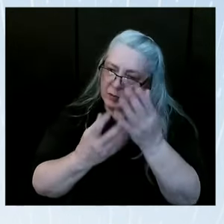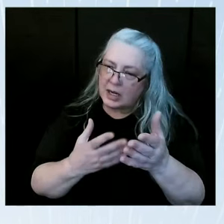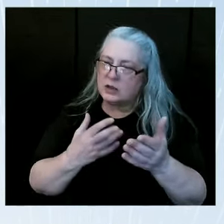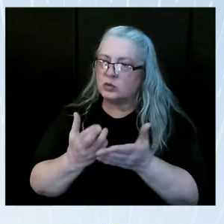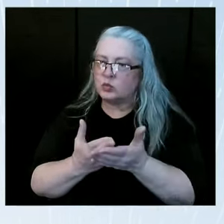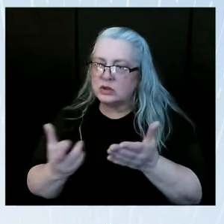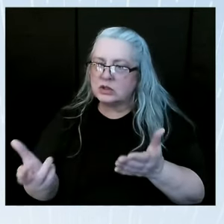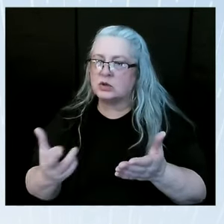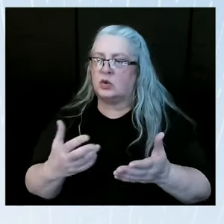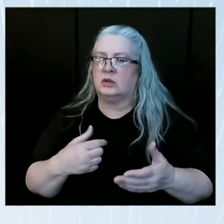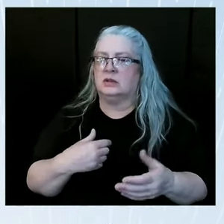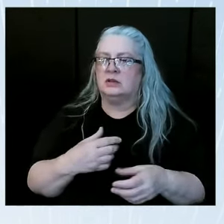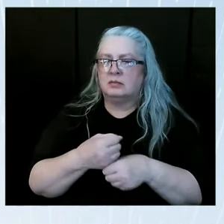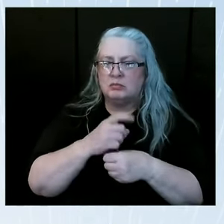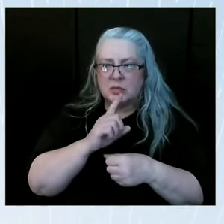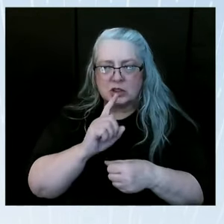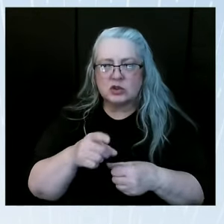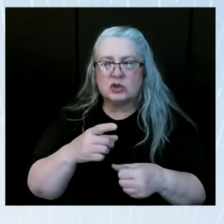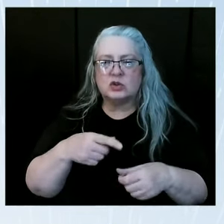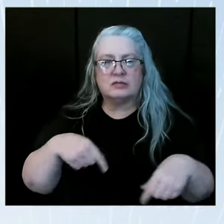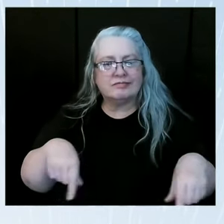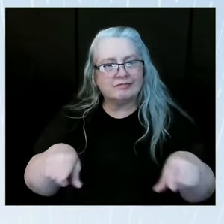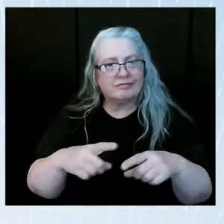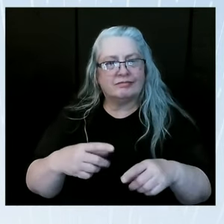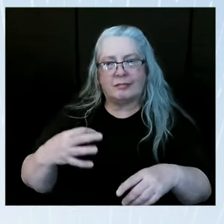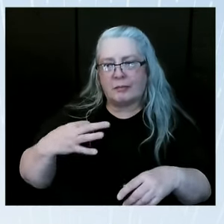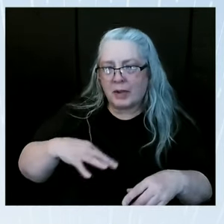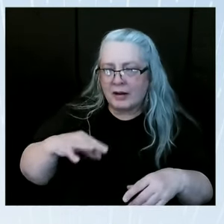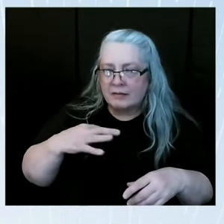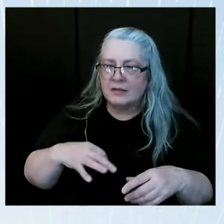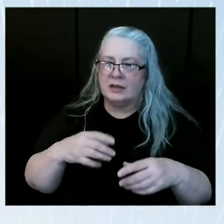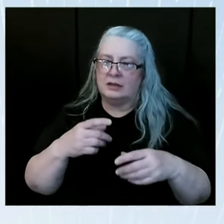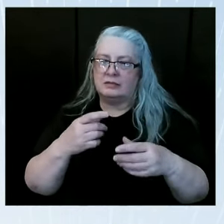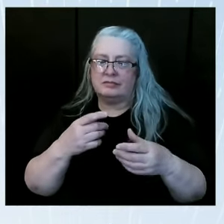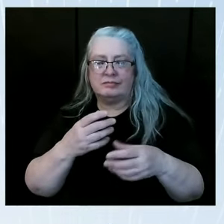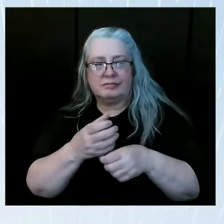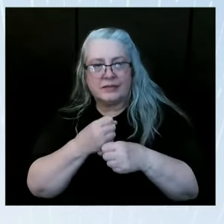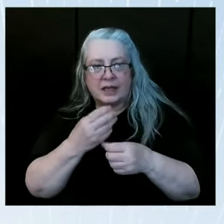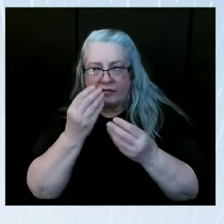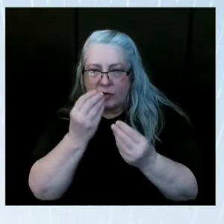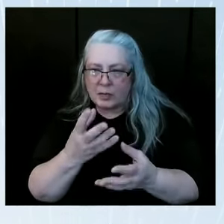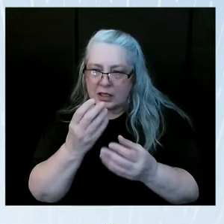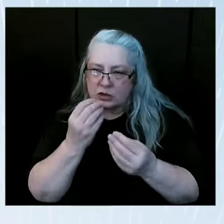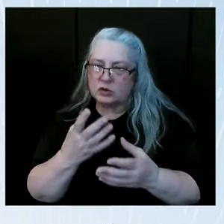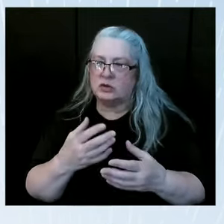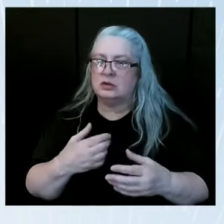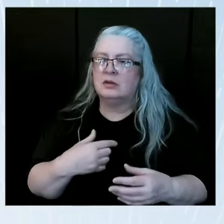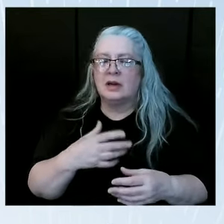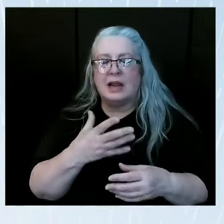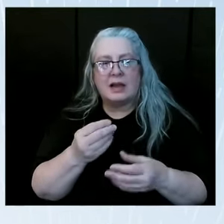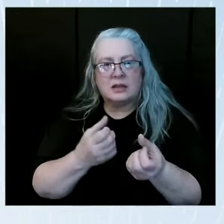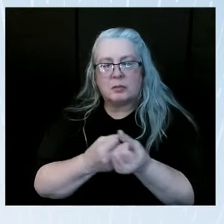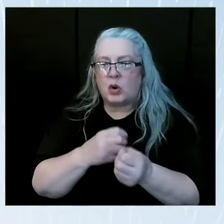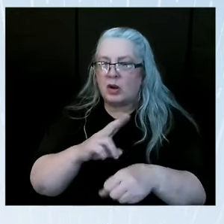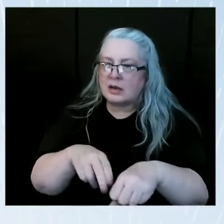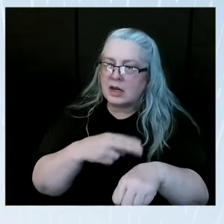This is why we support the National Action Plan in a number of ways, including through a series of webinars that we've hosted to share